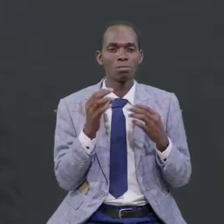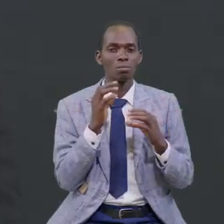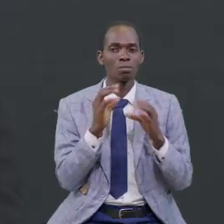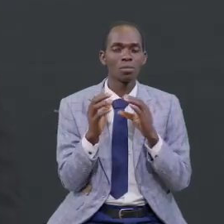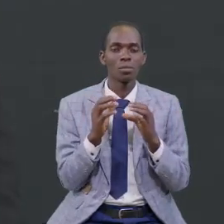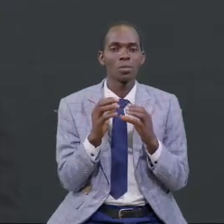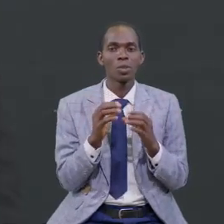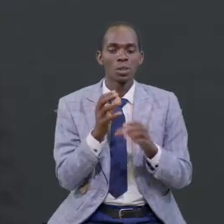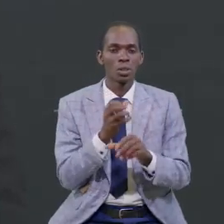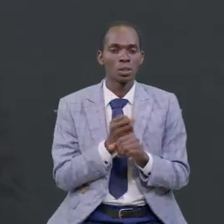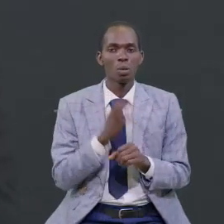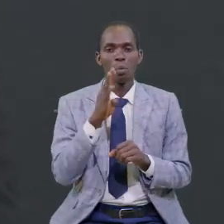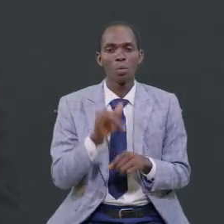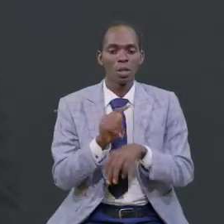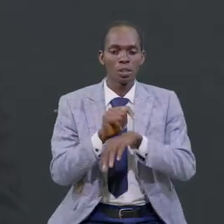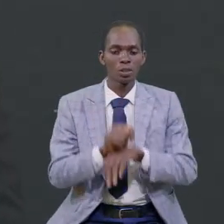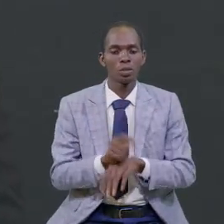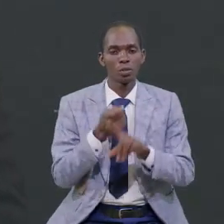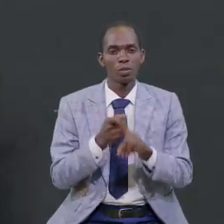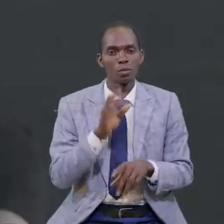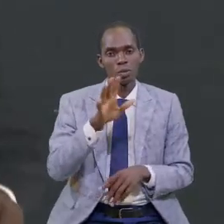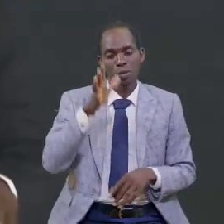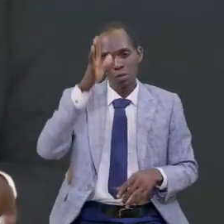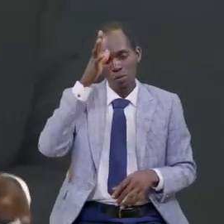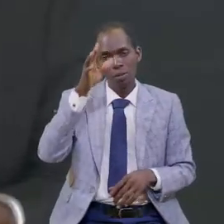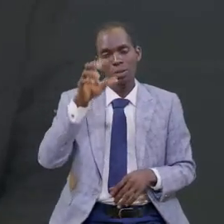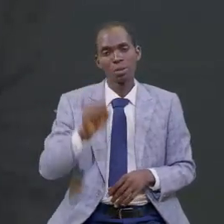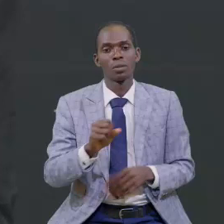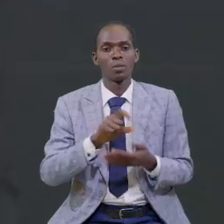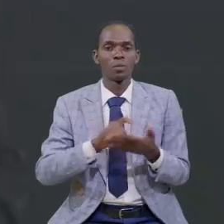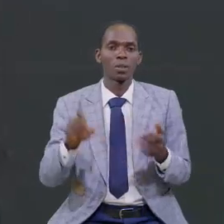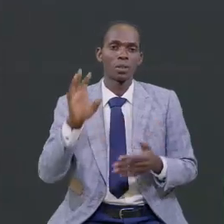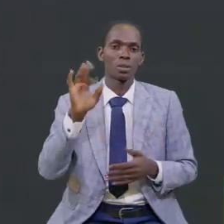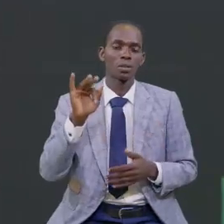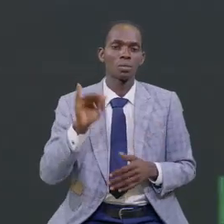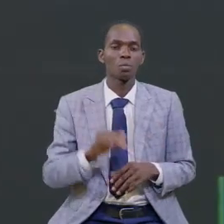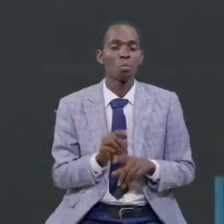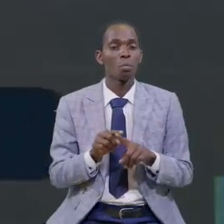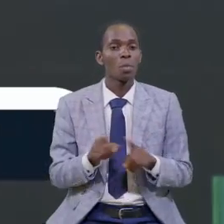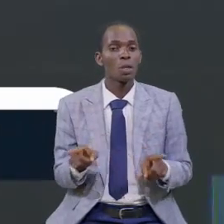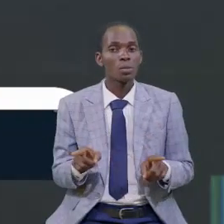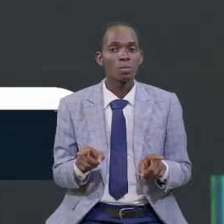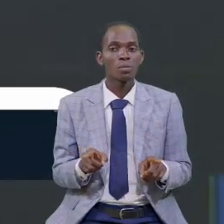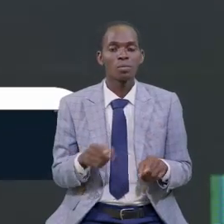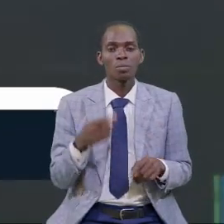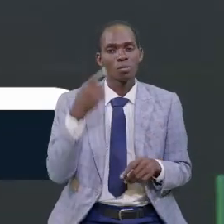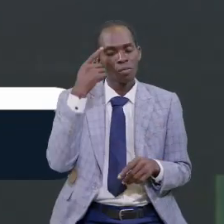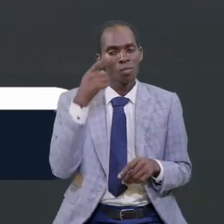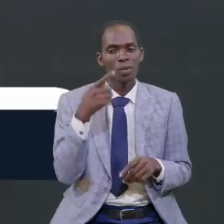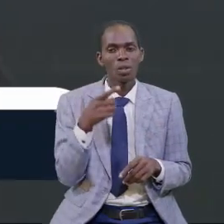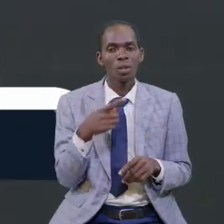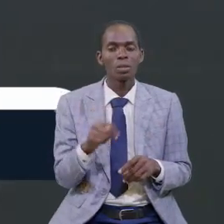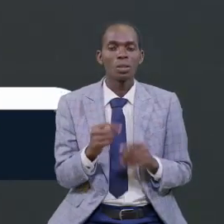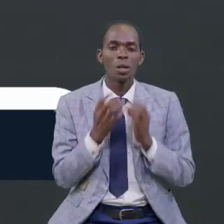tradition from your fathers. Verse 19, but with the precious blood of